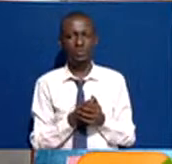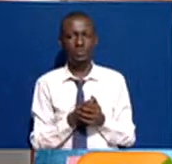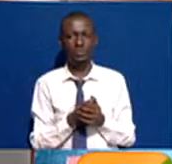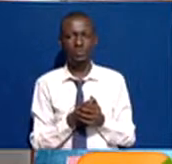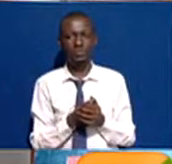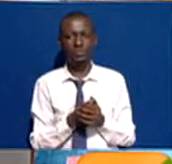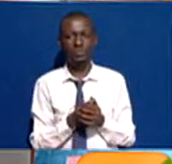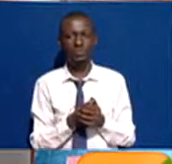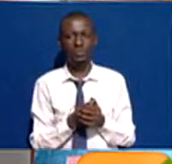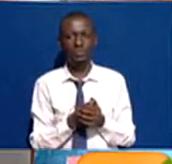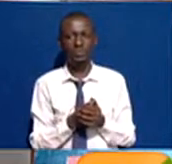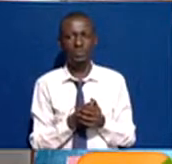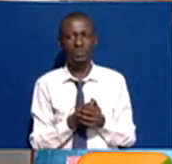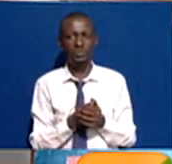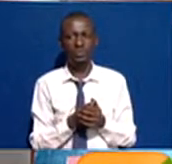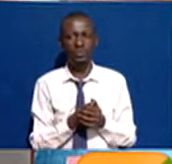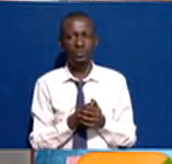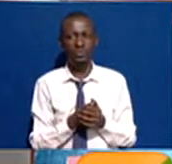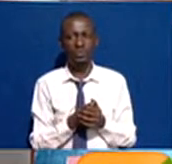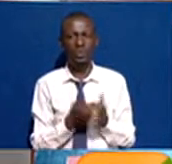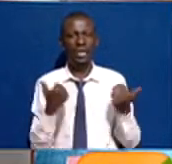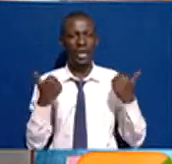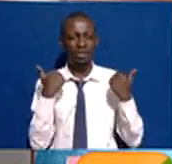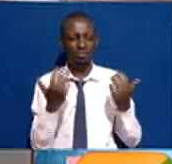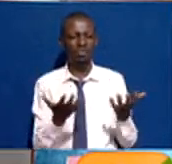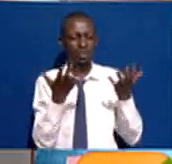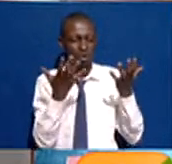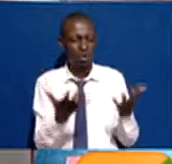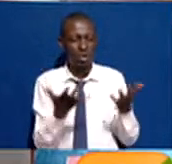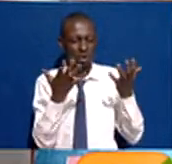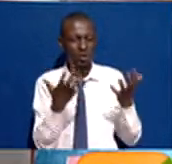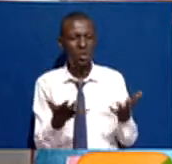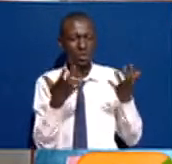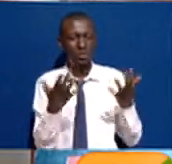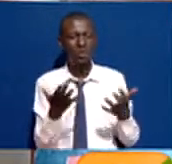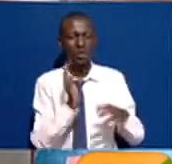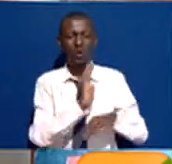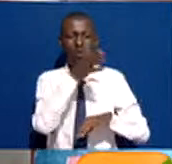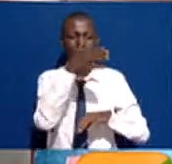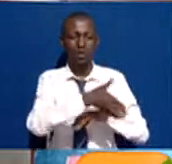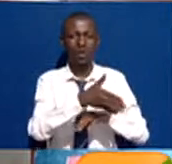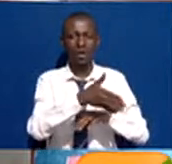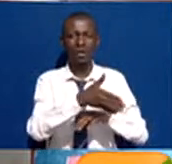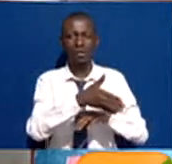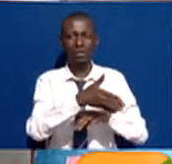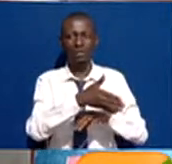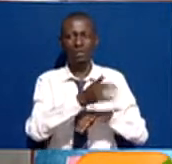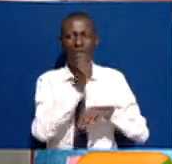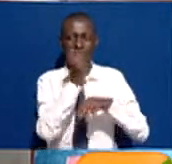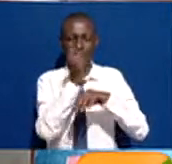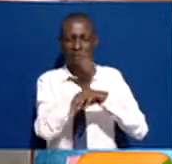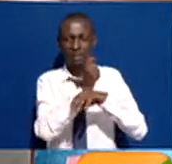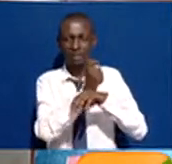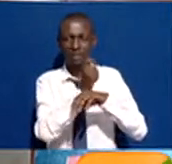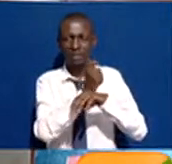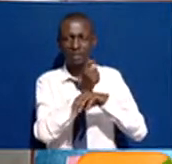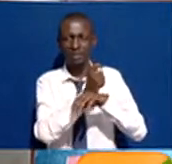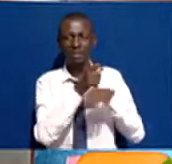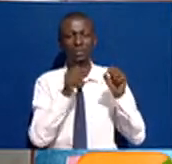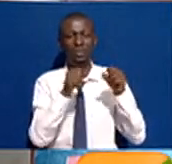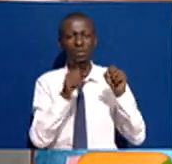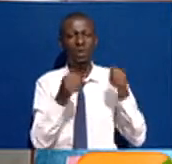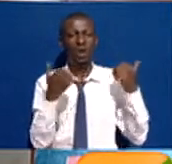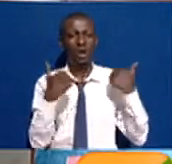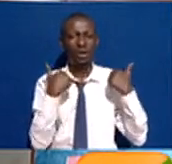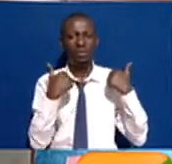And if you have, more weight than you ought to have, then through training, definitely that you will shrink.